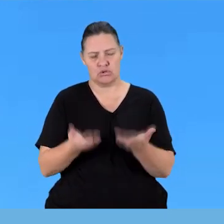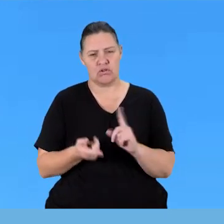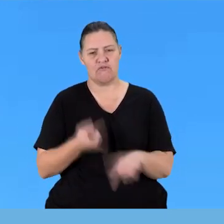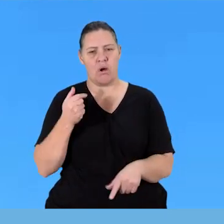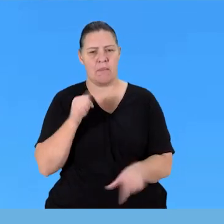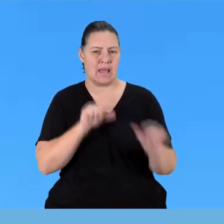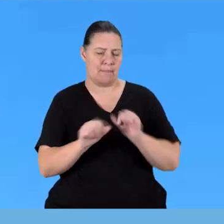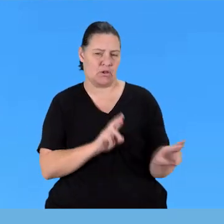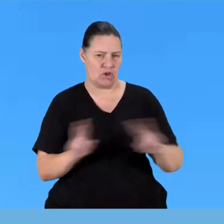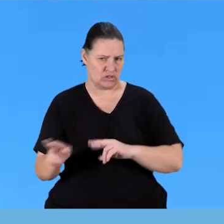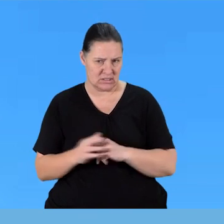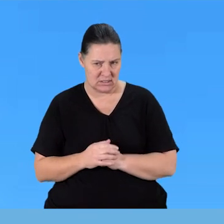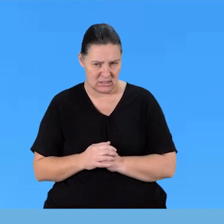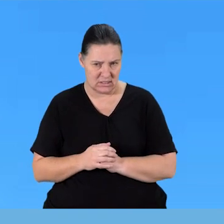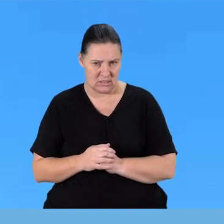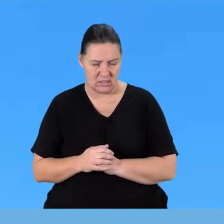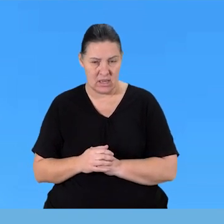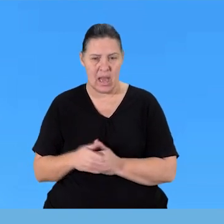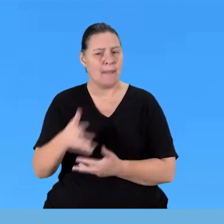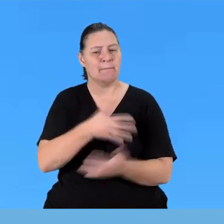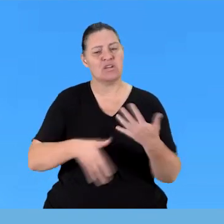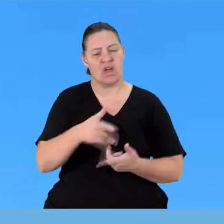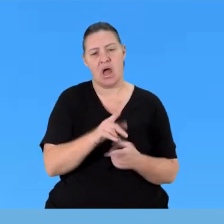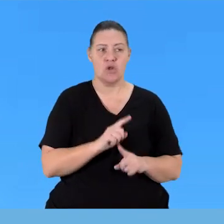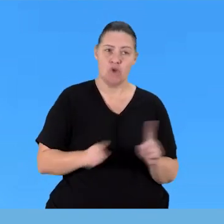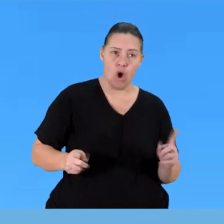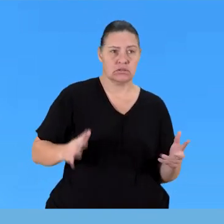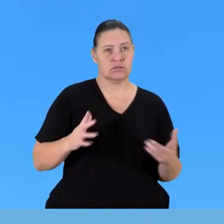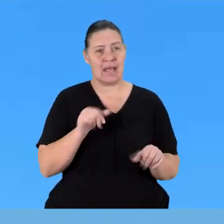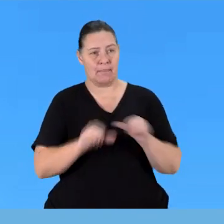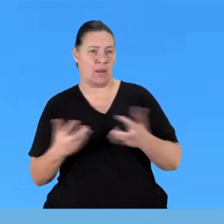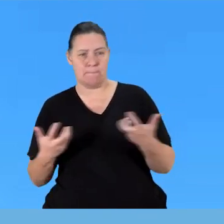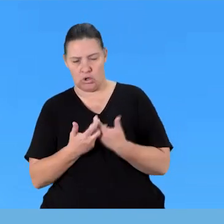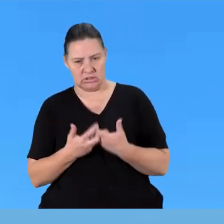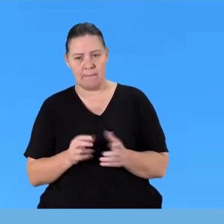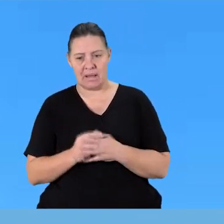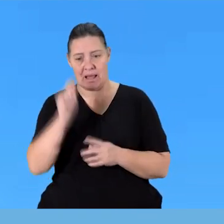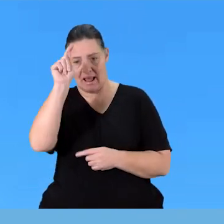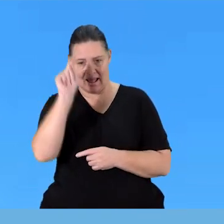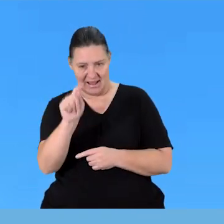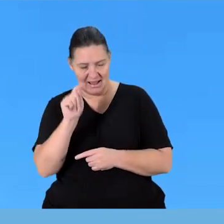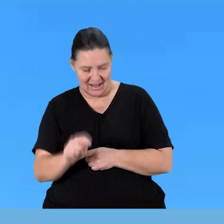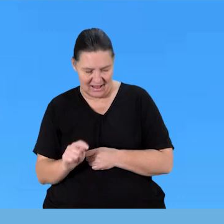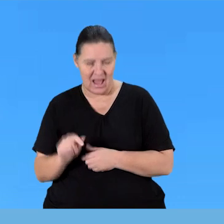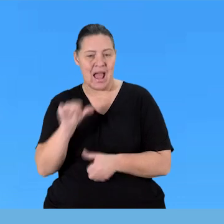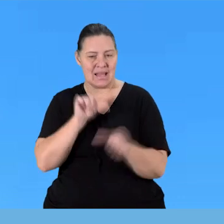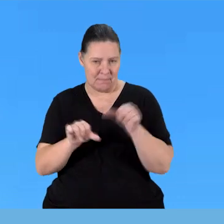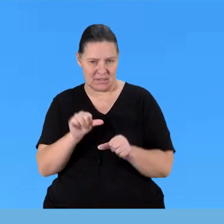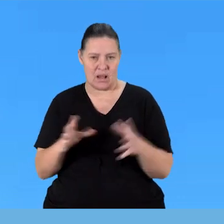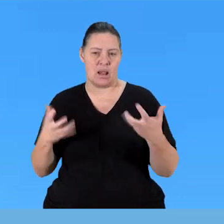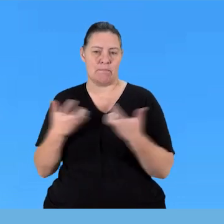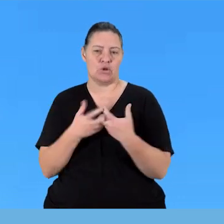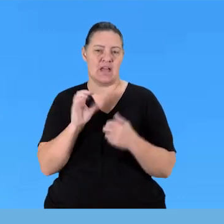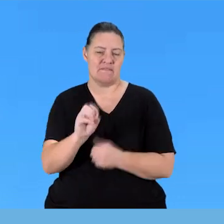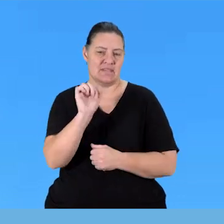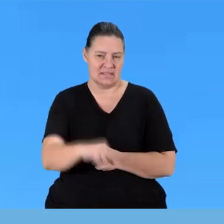chemical reaction. Remember that mixtures, they are not chemically bonded, whereas all of these things, they are chemically bonded because they